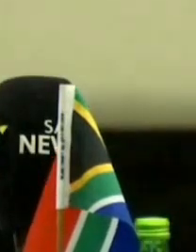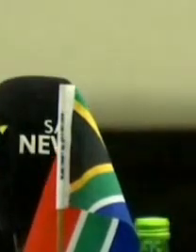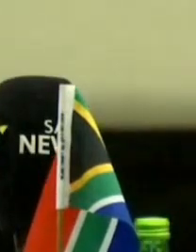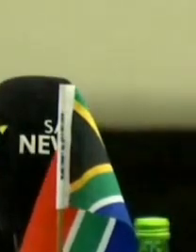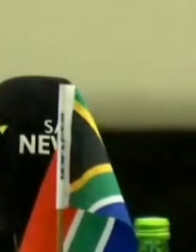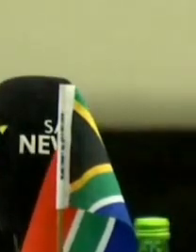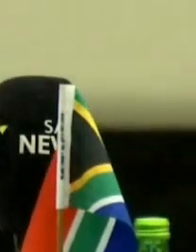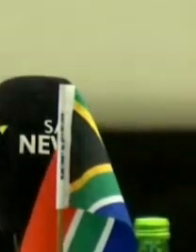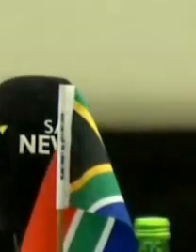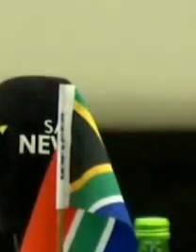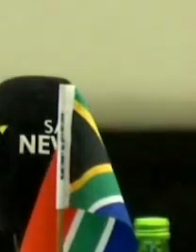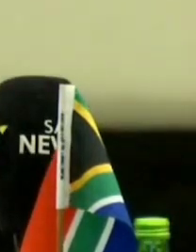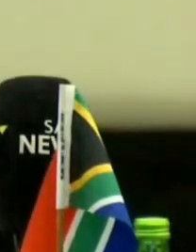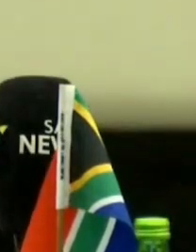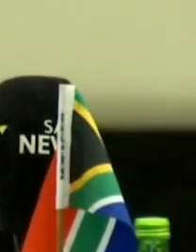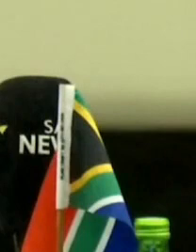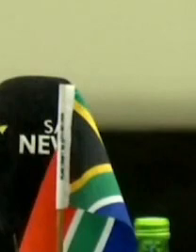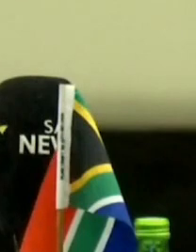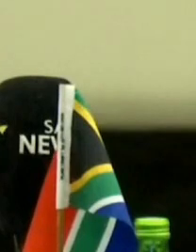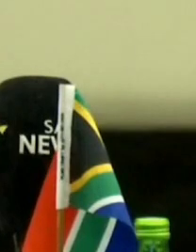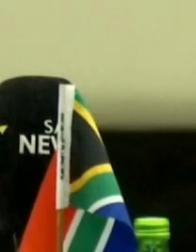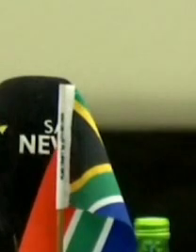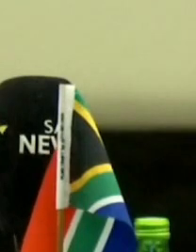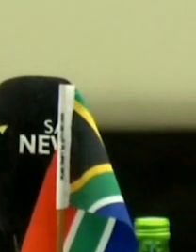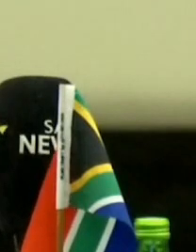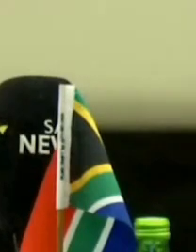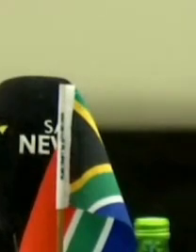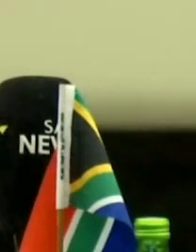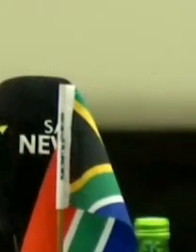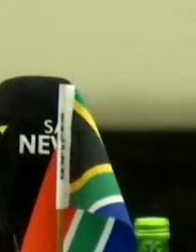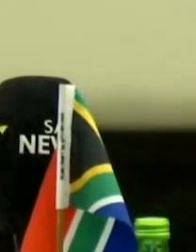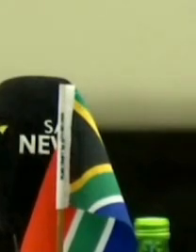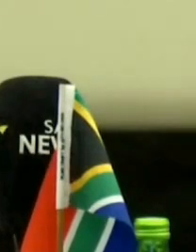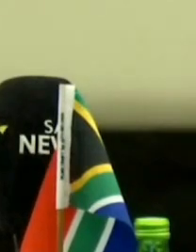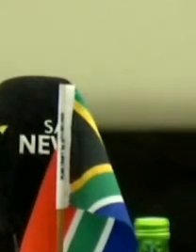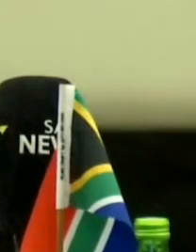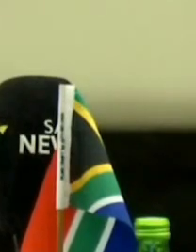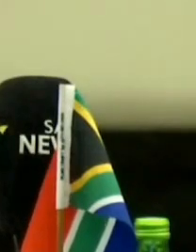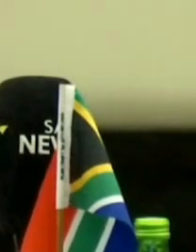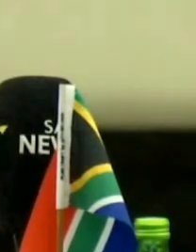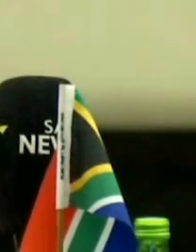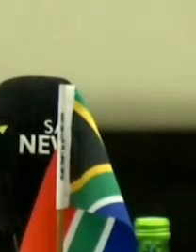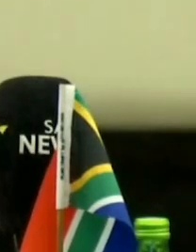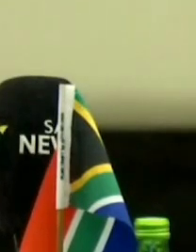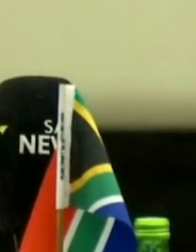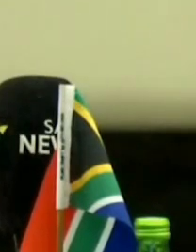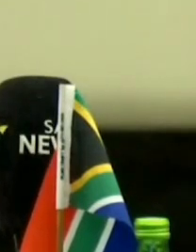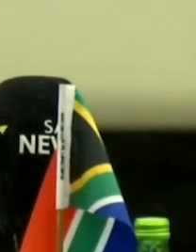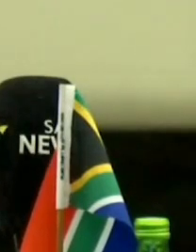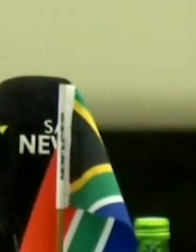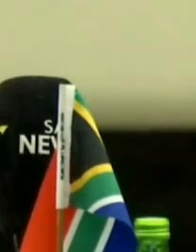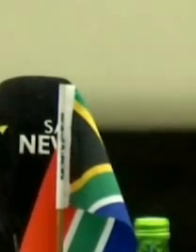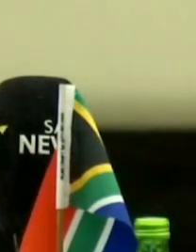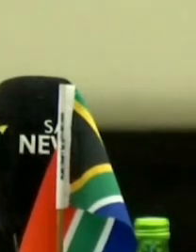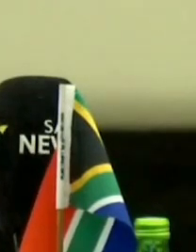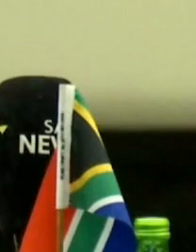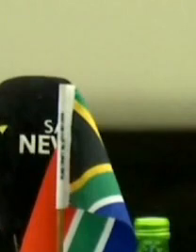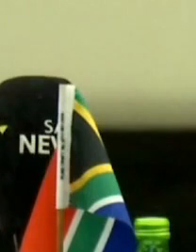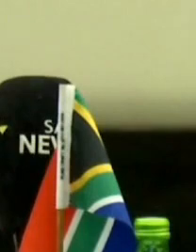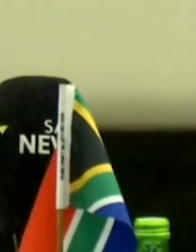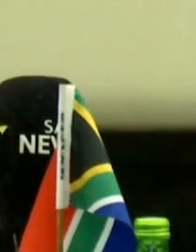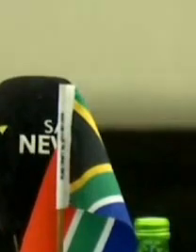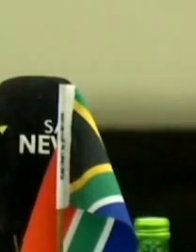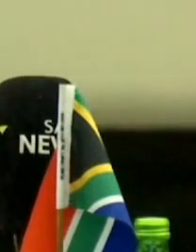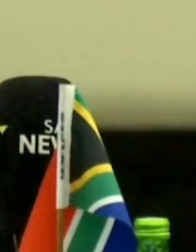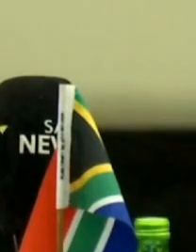unprecedented times, my country, Saudi Arabia, has been transforming in so many ways,